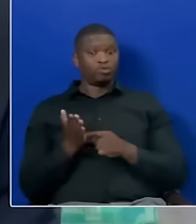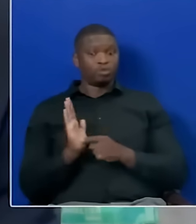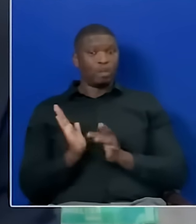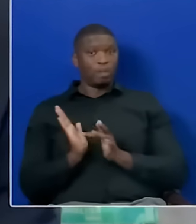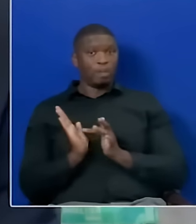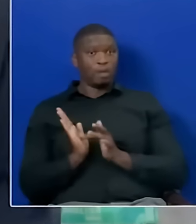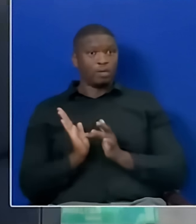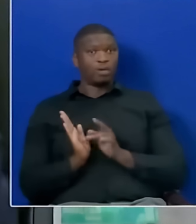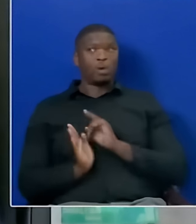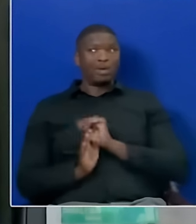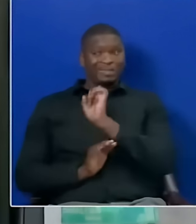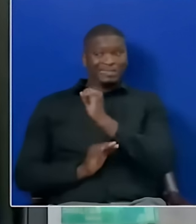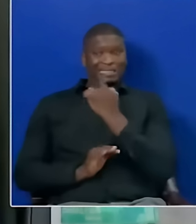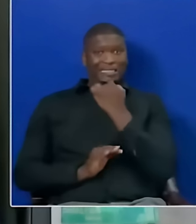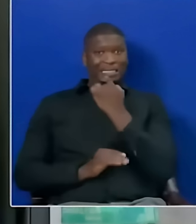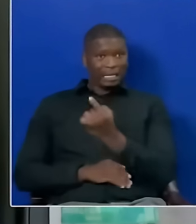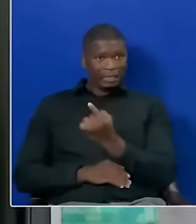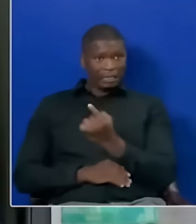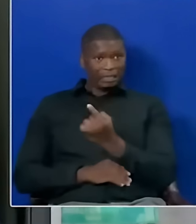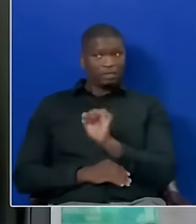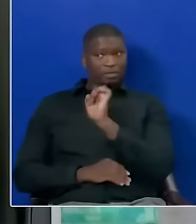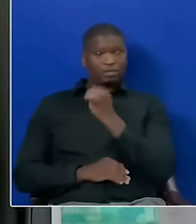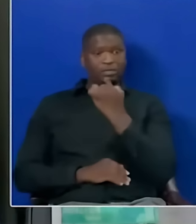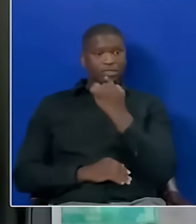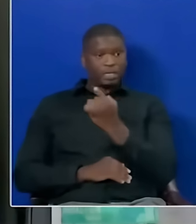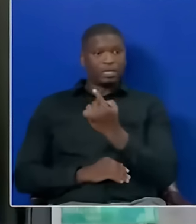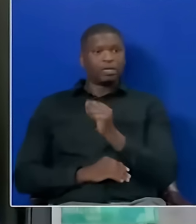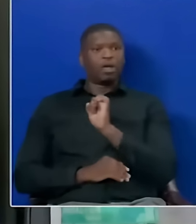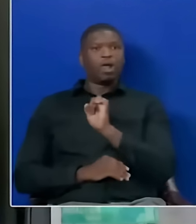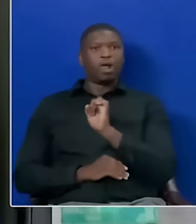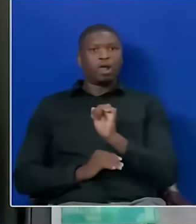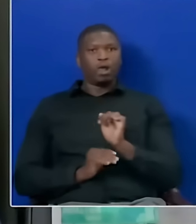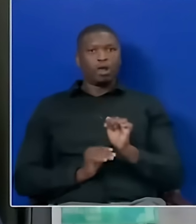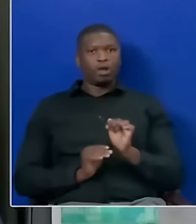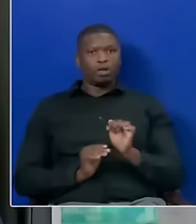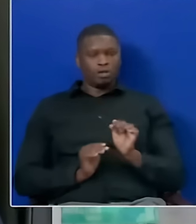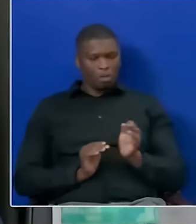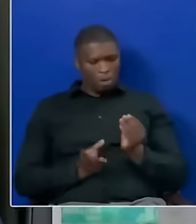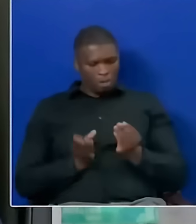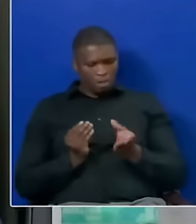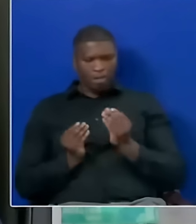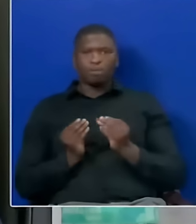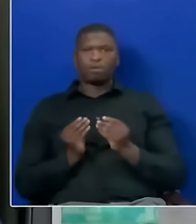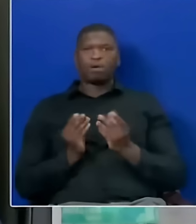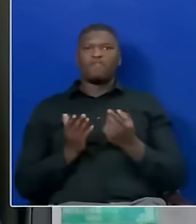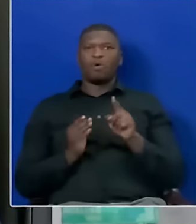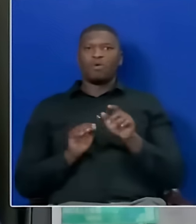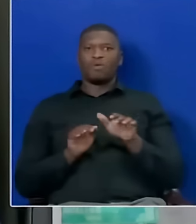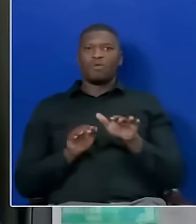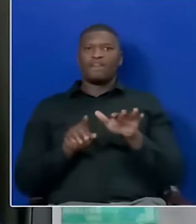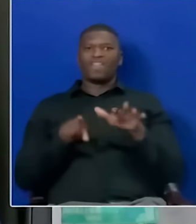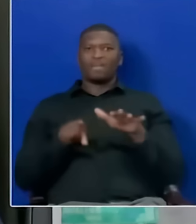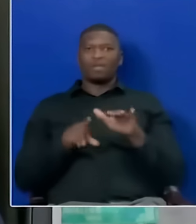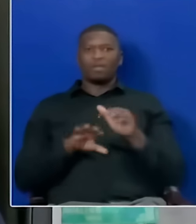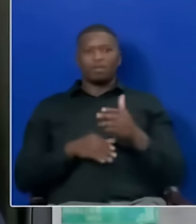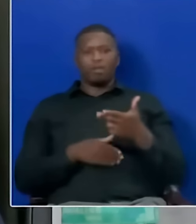that the findings of the 15 cartridge cases of